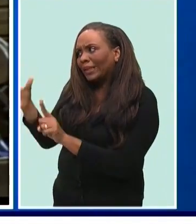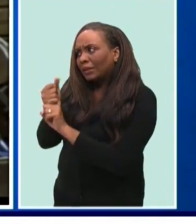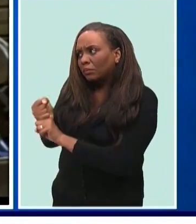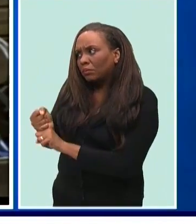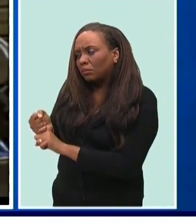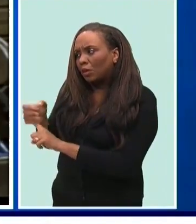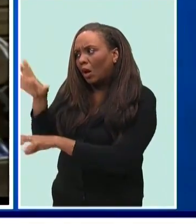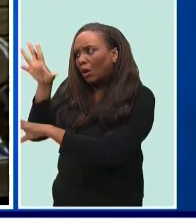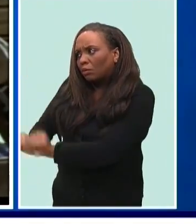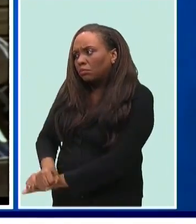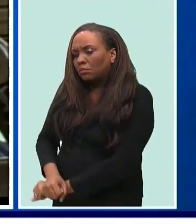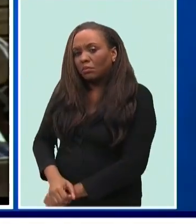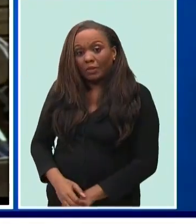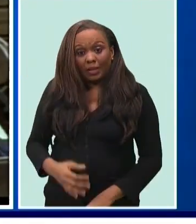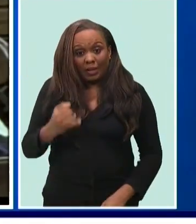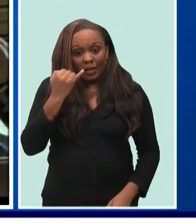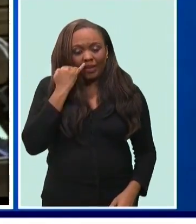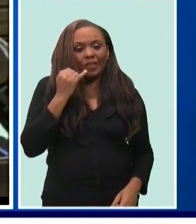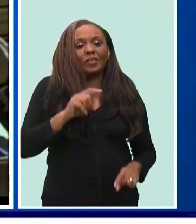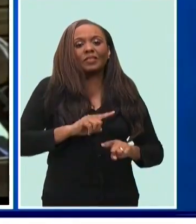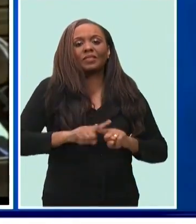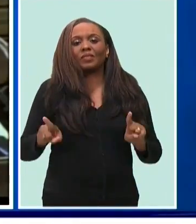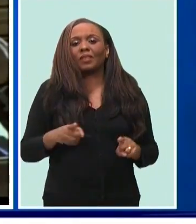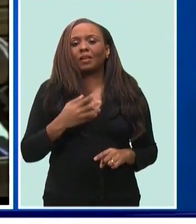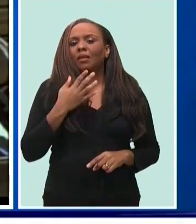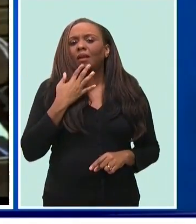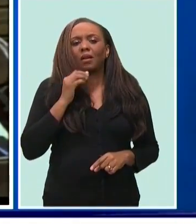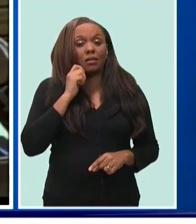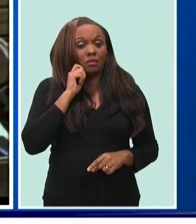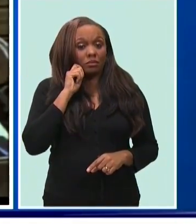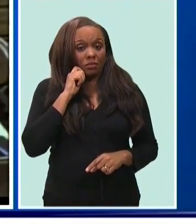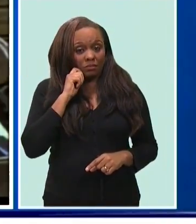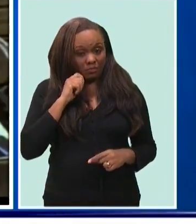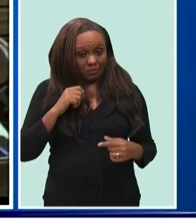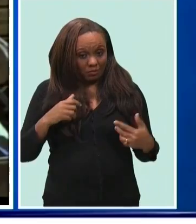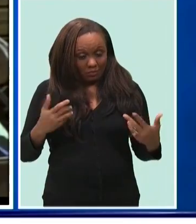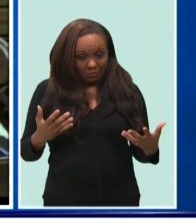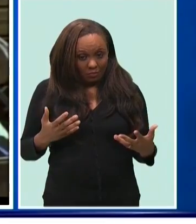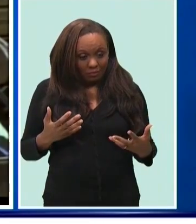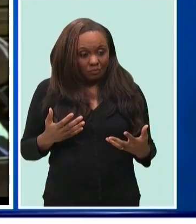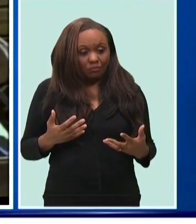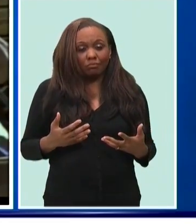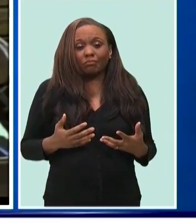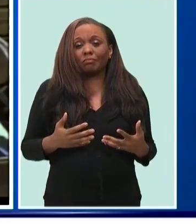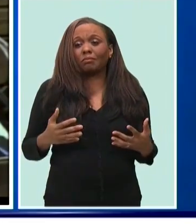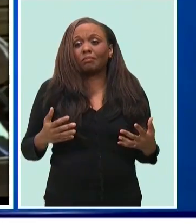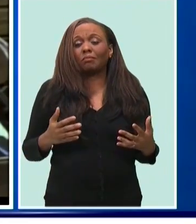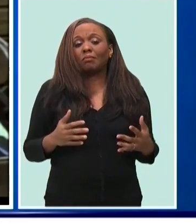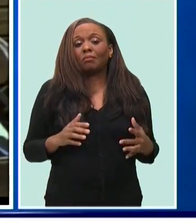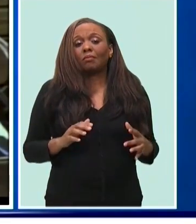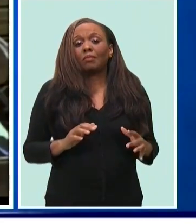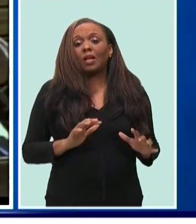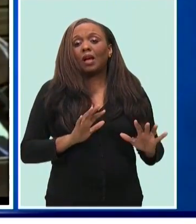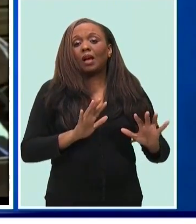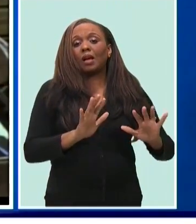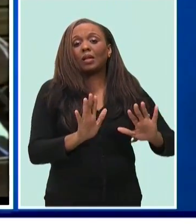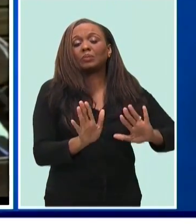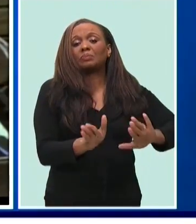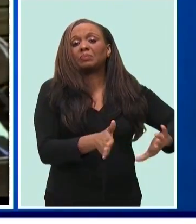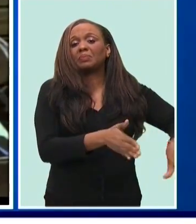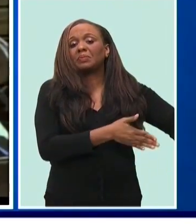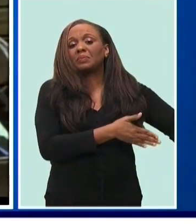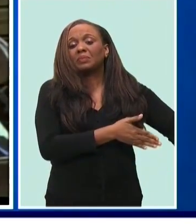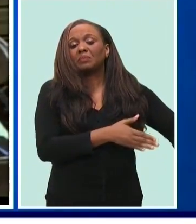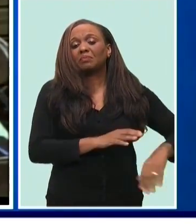are of a different hue that you are allowed to escape the eye of